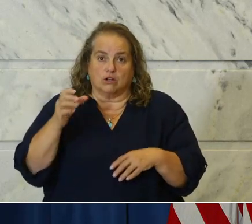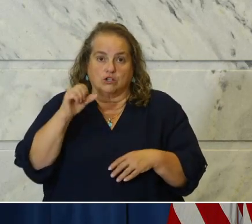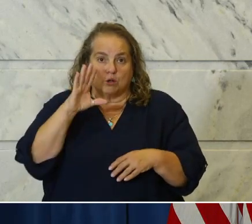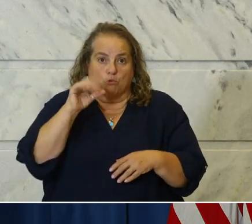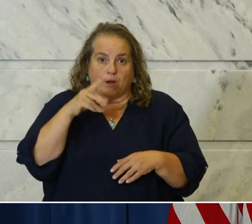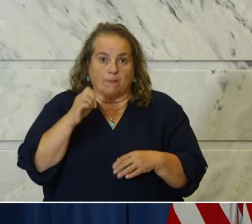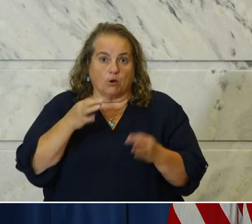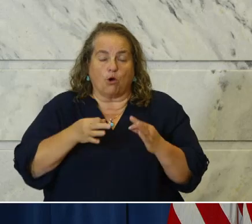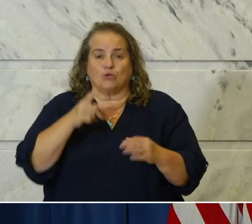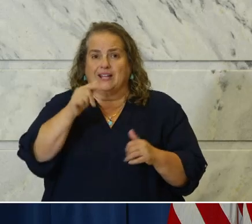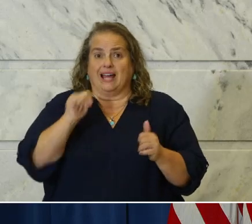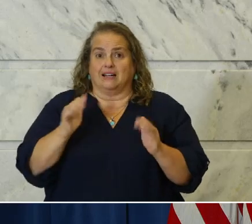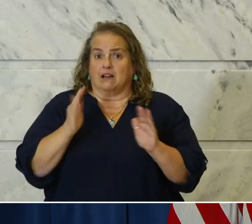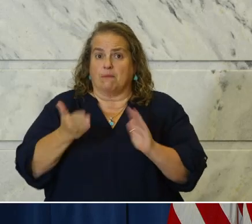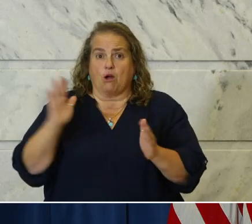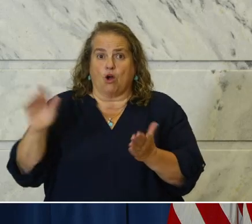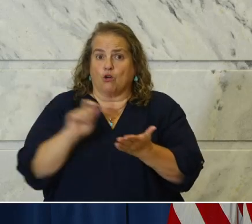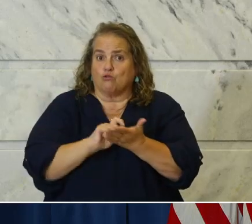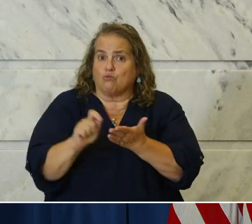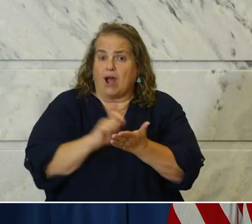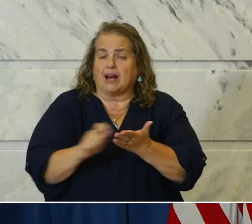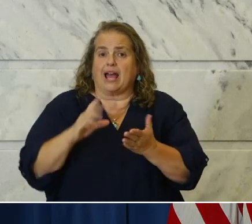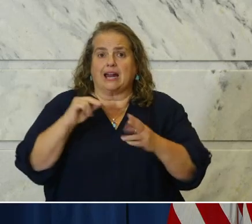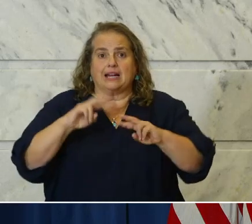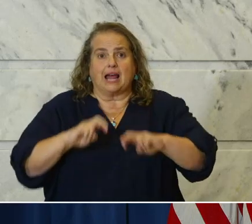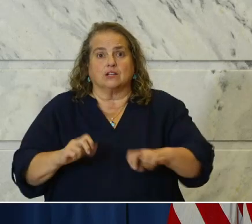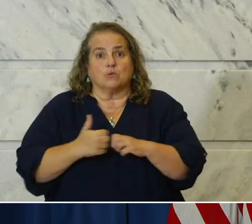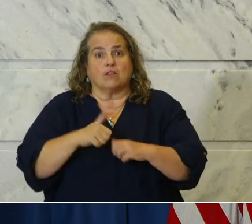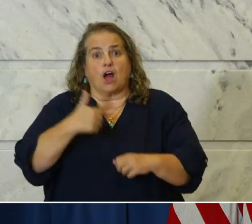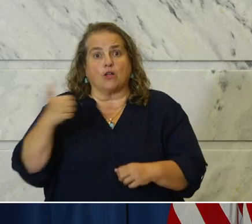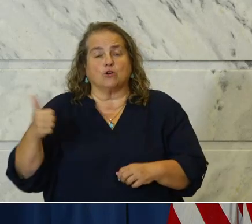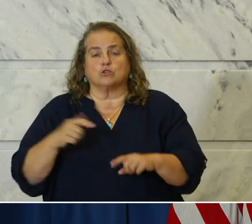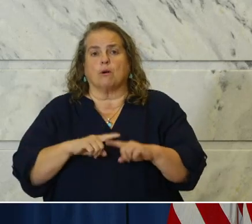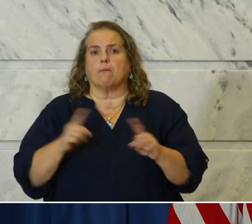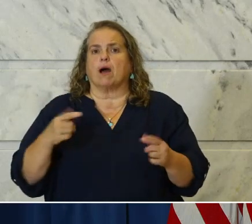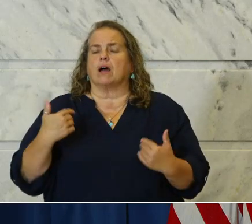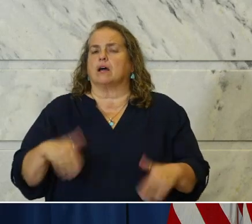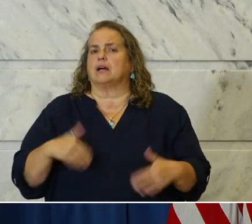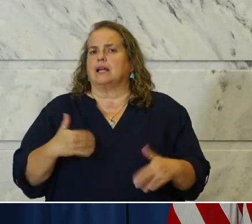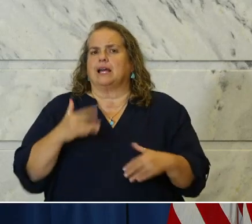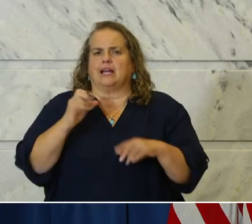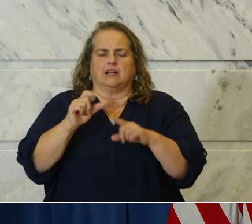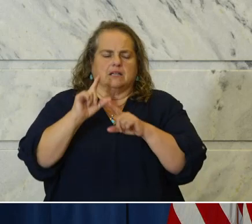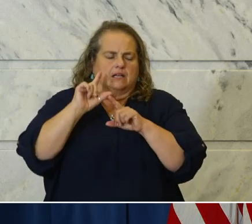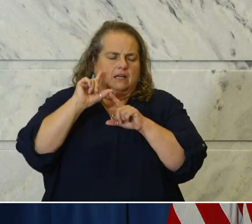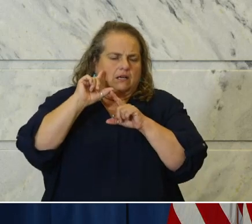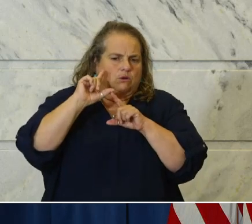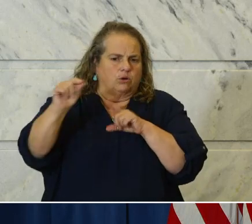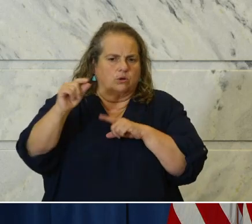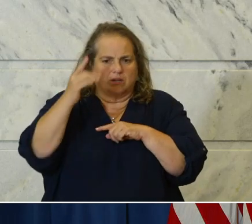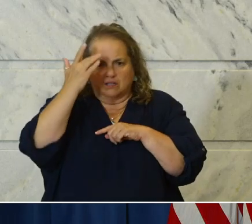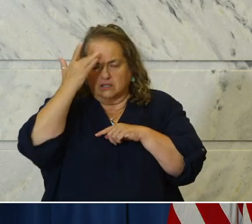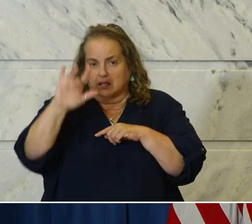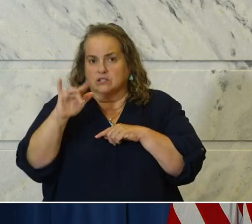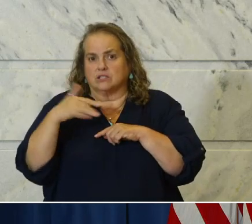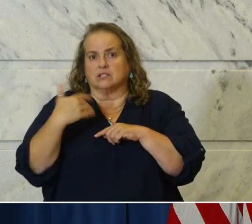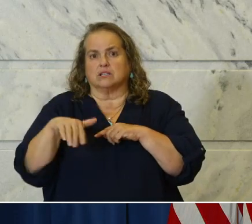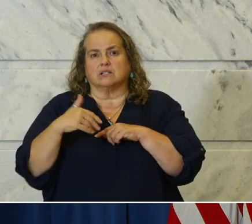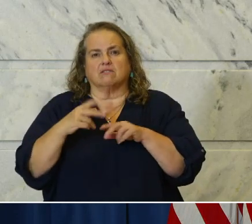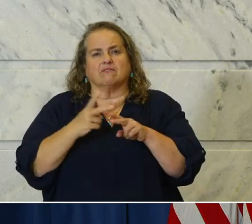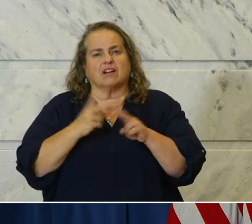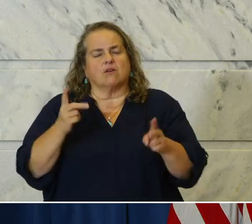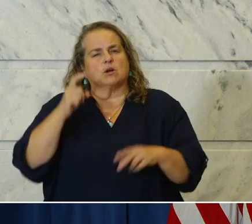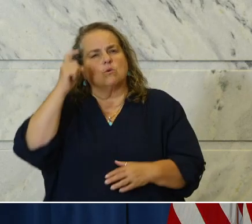her writing and analysis with others, but I think it is right up there with the